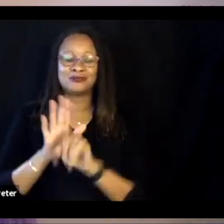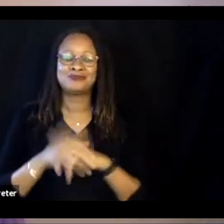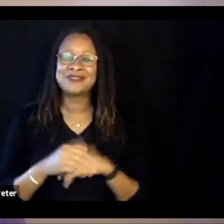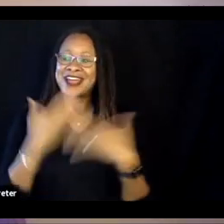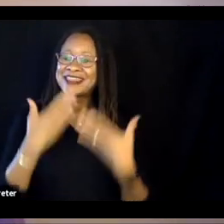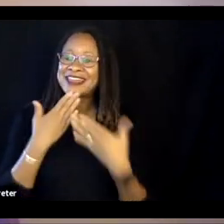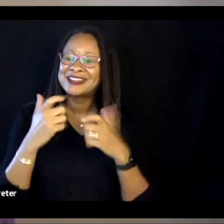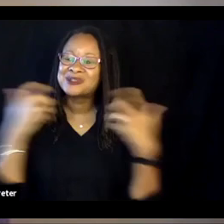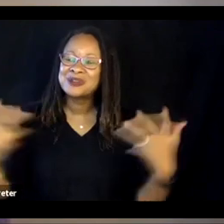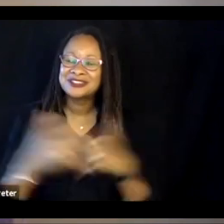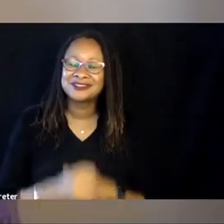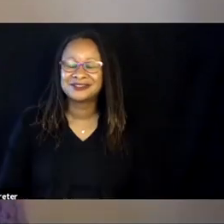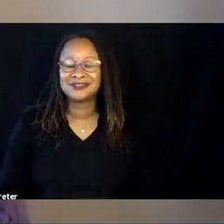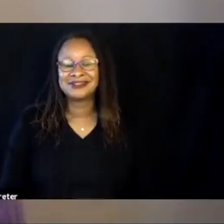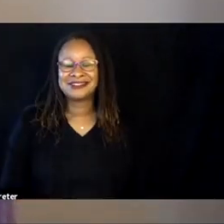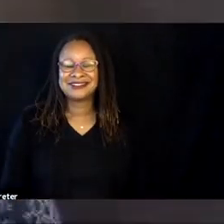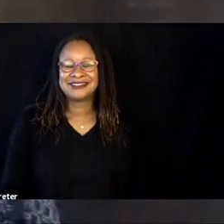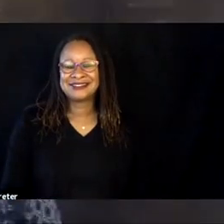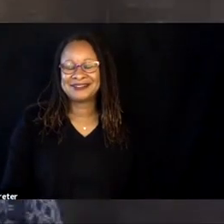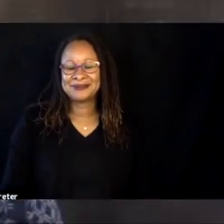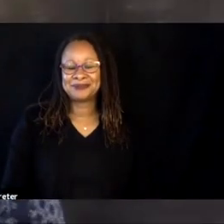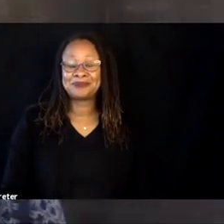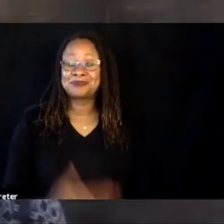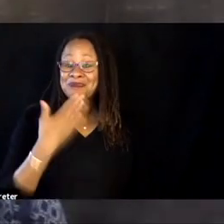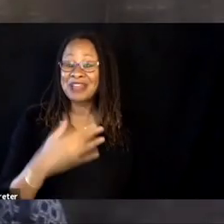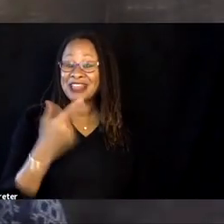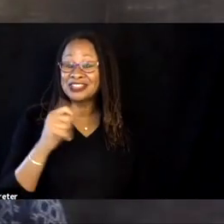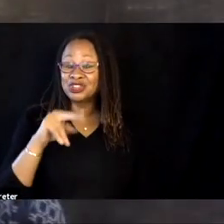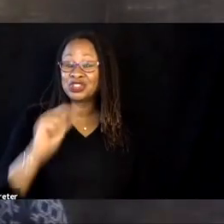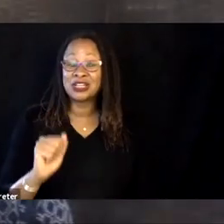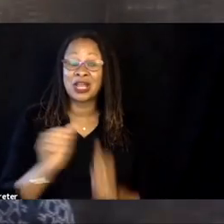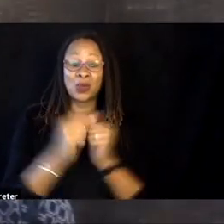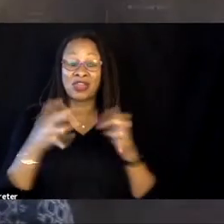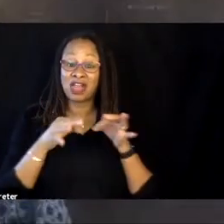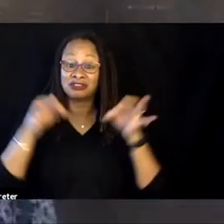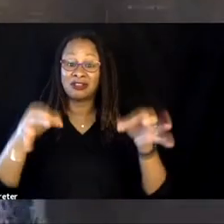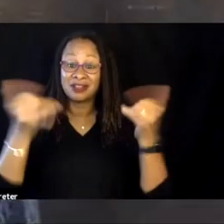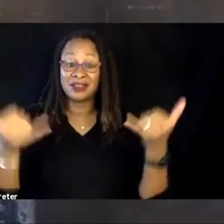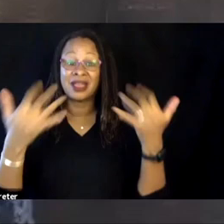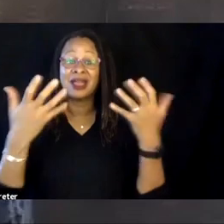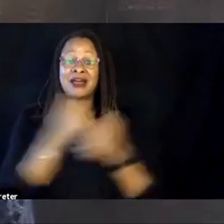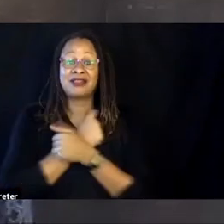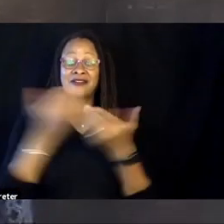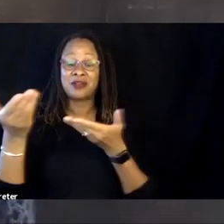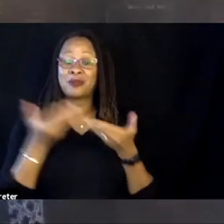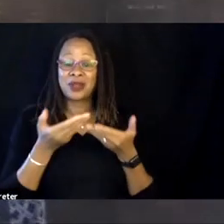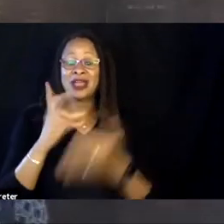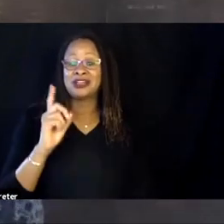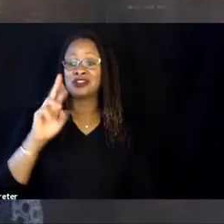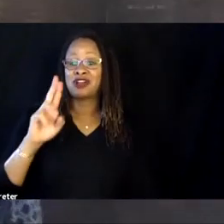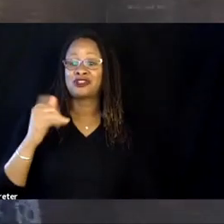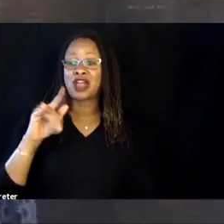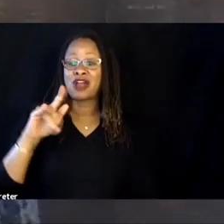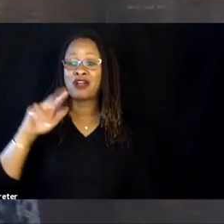thank you very much. Thank you, Geena. And without further ado, we'd love to bring on Dr. Caroline Heldman,